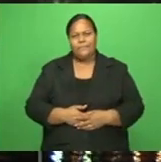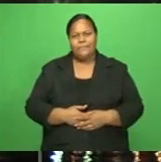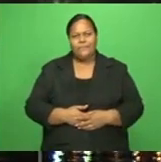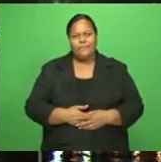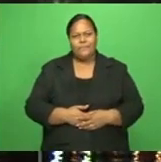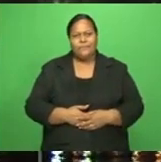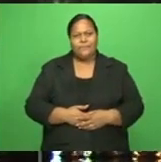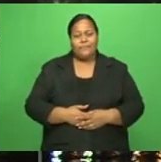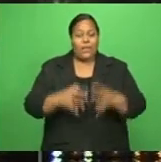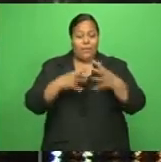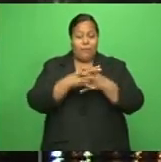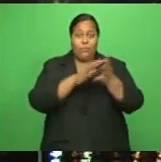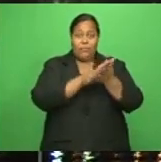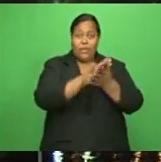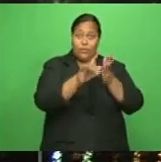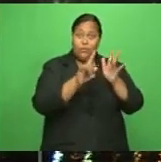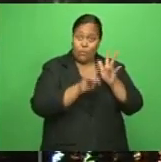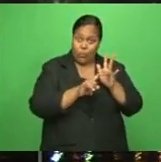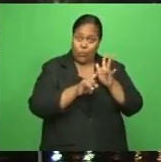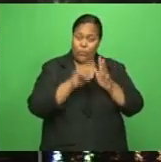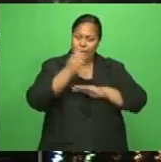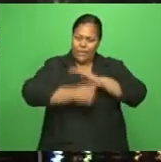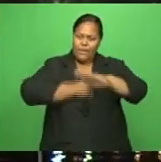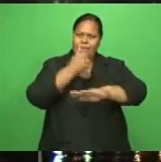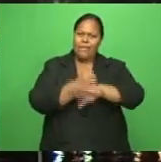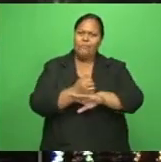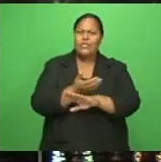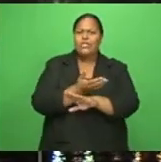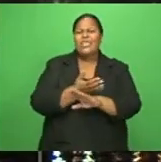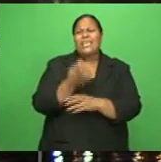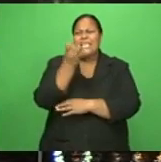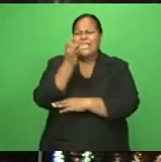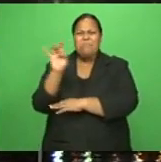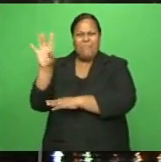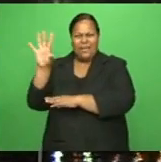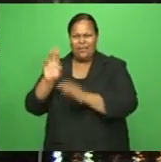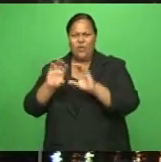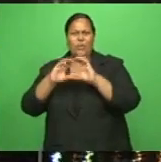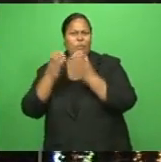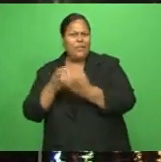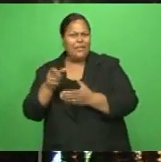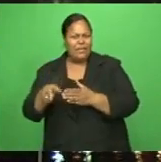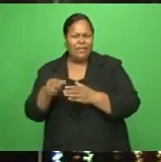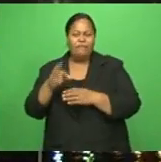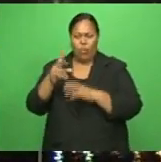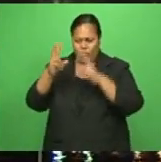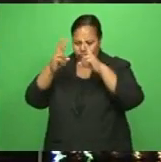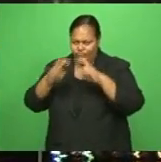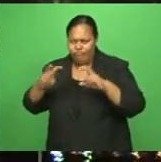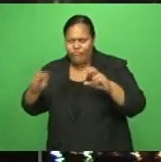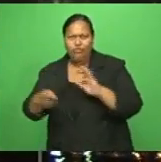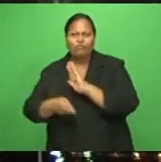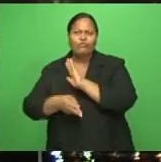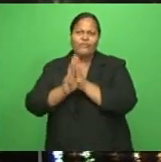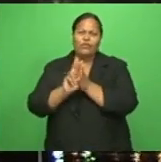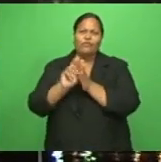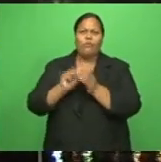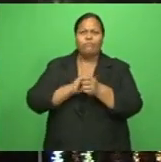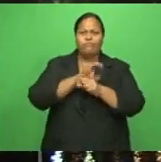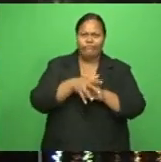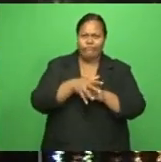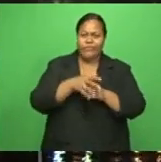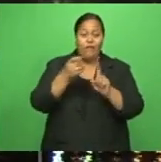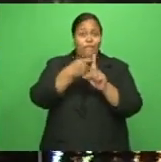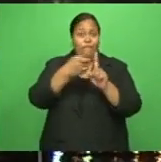Health Organization has set up an independent review into its handling of the COVID-19 pandemic. It has named former New Zealand